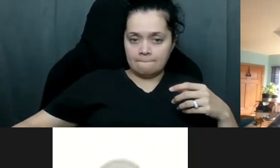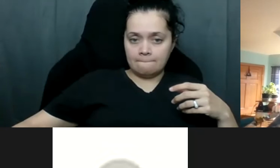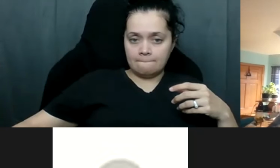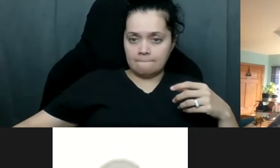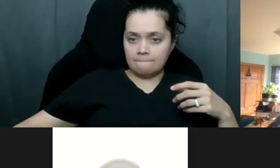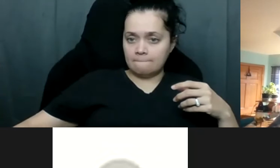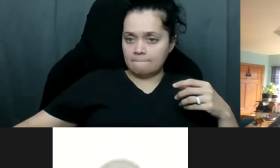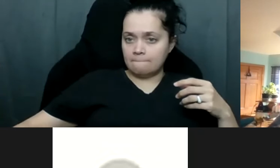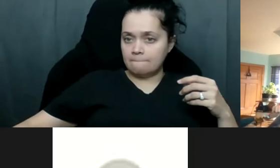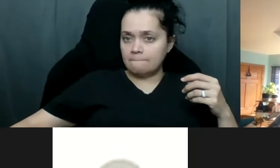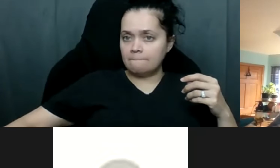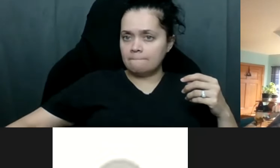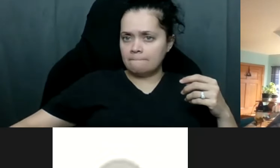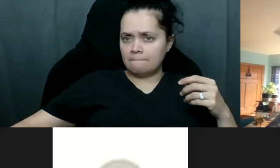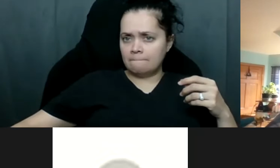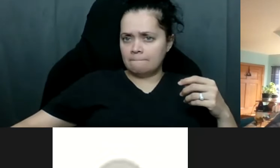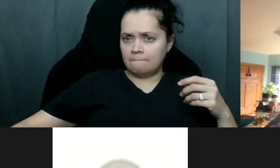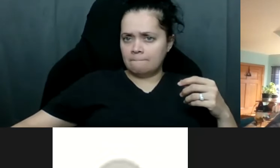now.